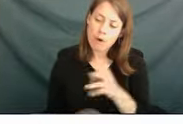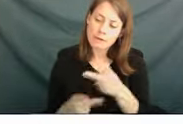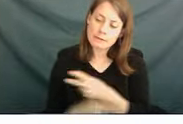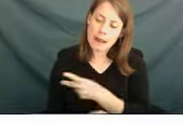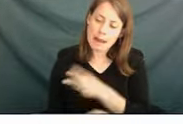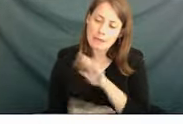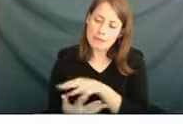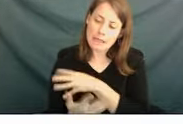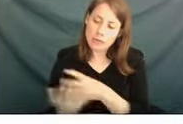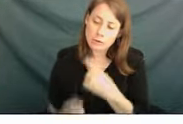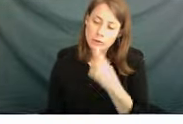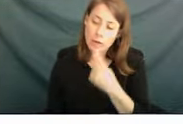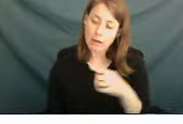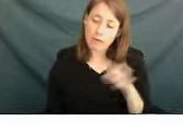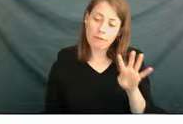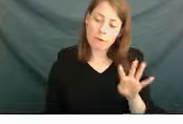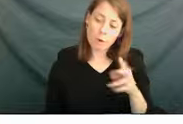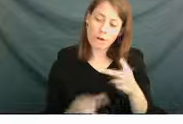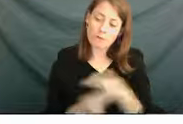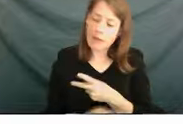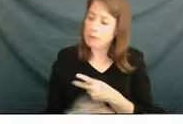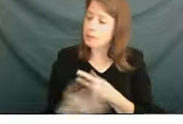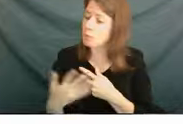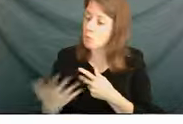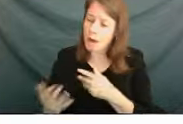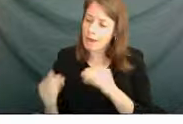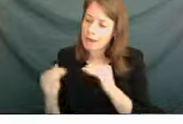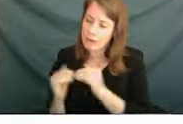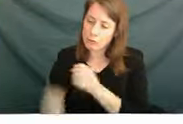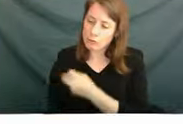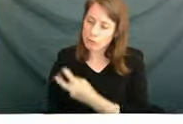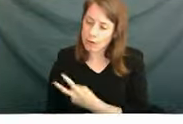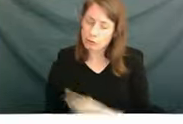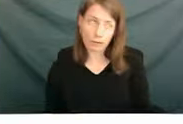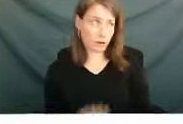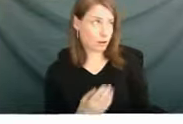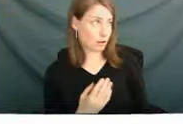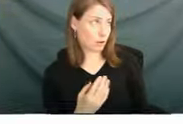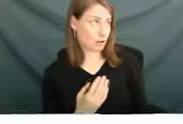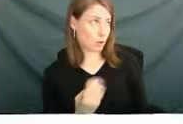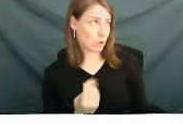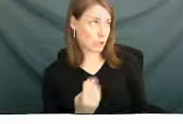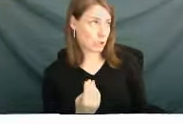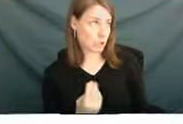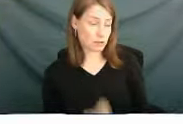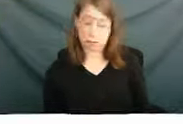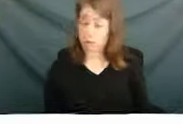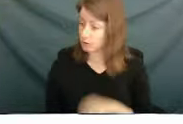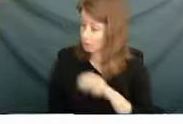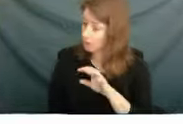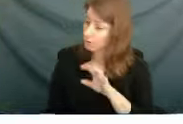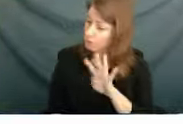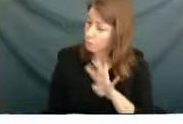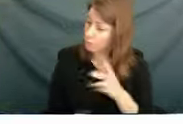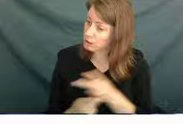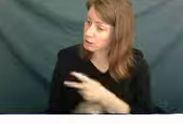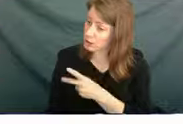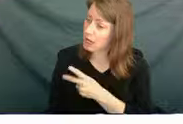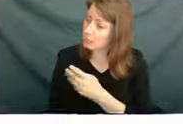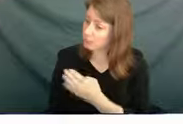4 times 14 is 12. Let's try our 4 times table. What's 1 for?